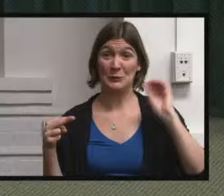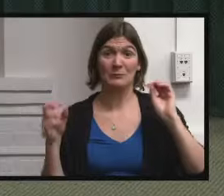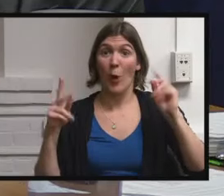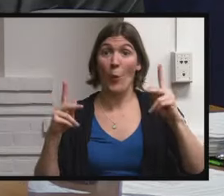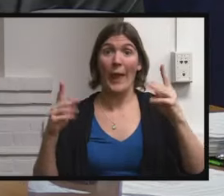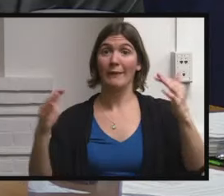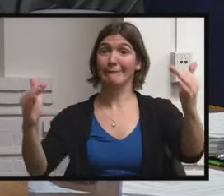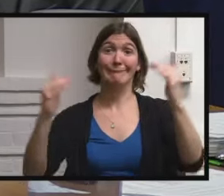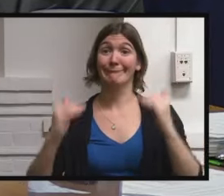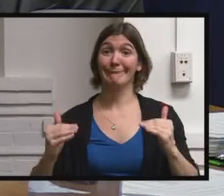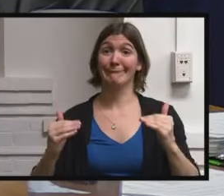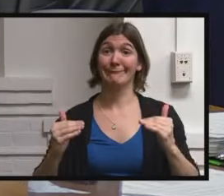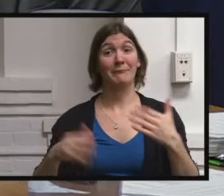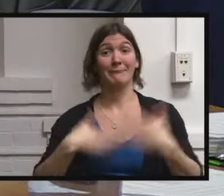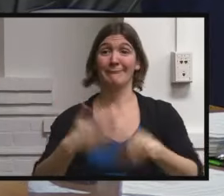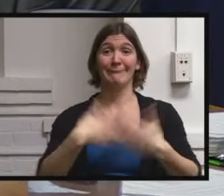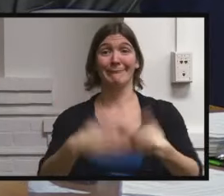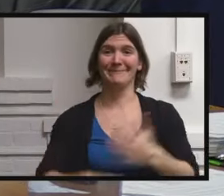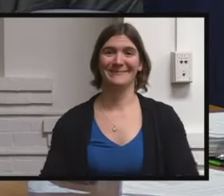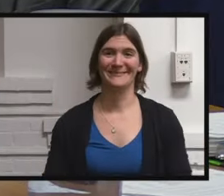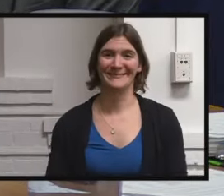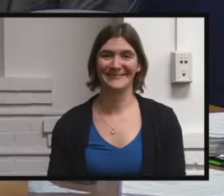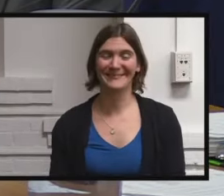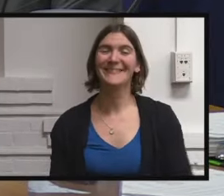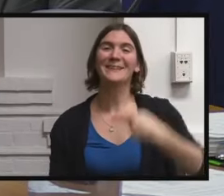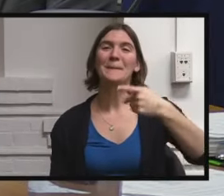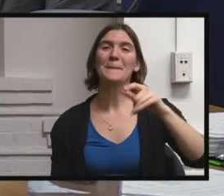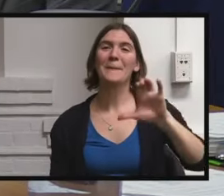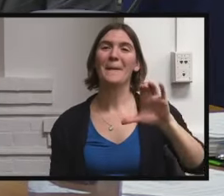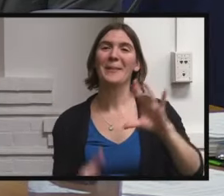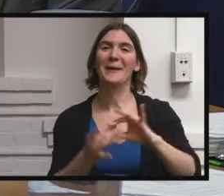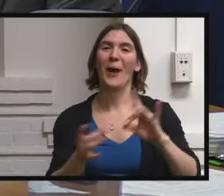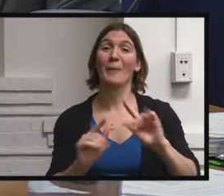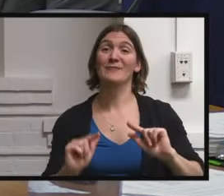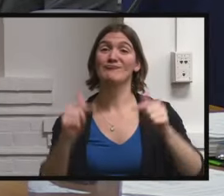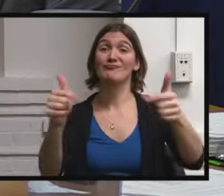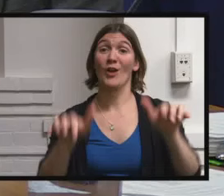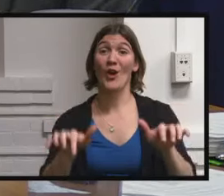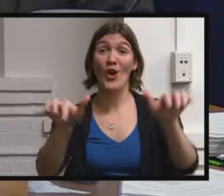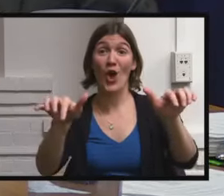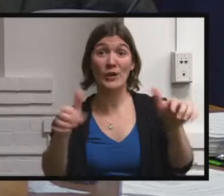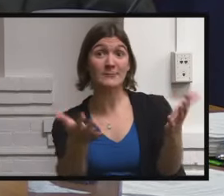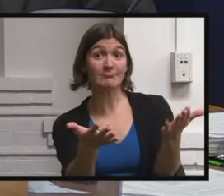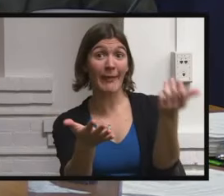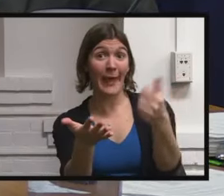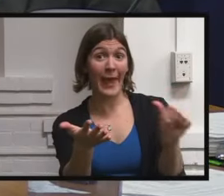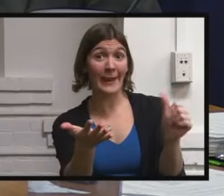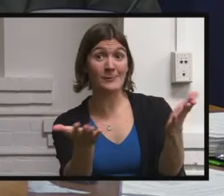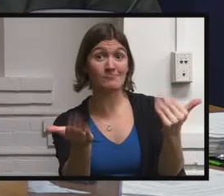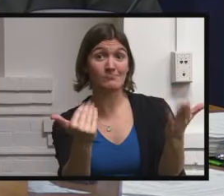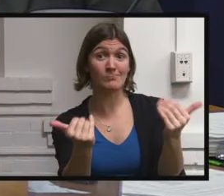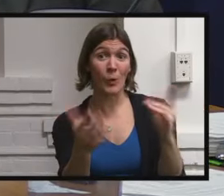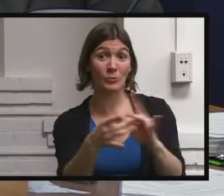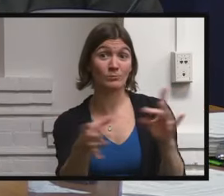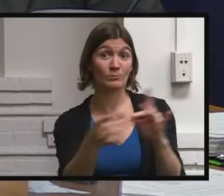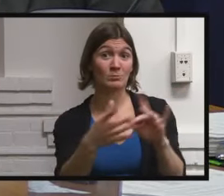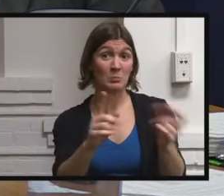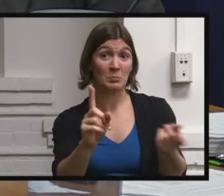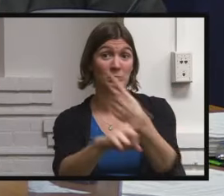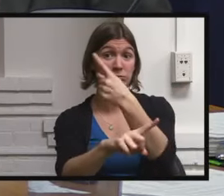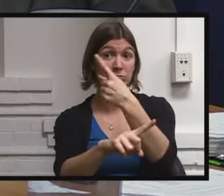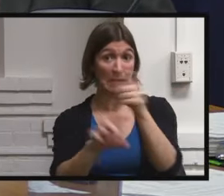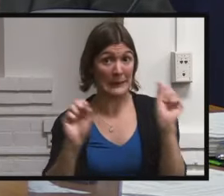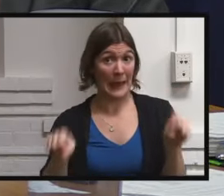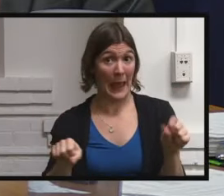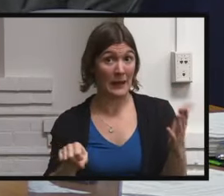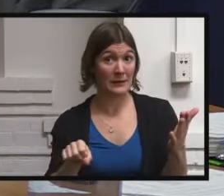Okay. Next matter on the agenda would be public participation. Is there anybody here this evening who wants to speak to something that's